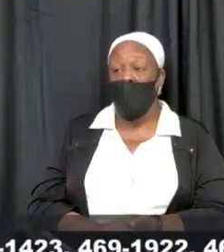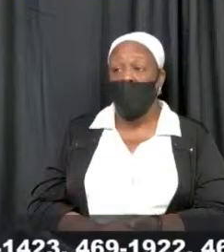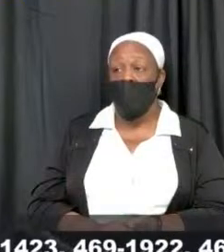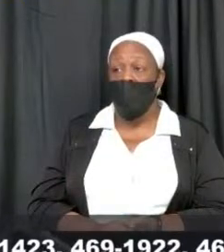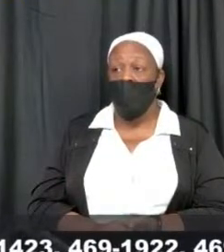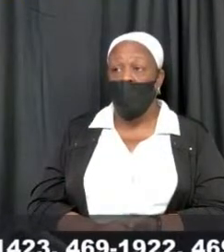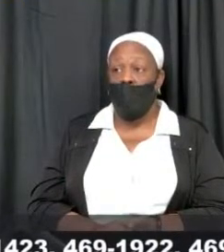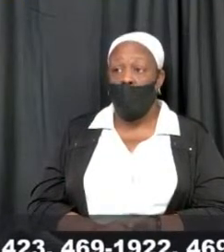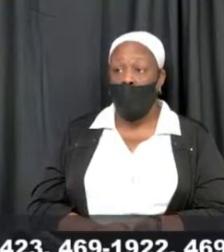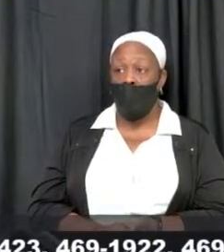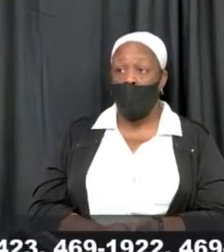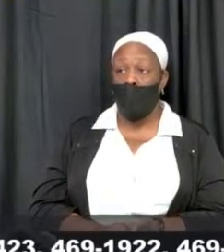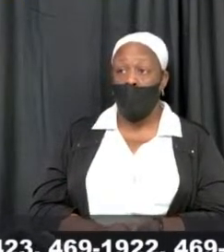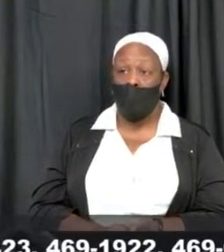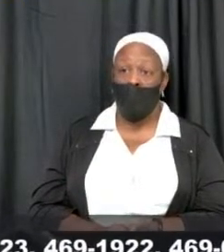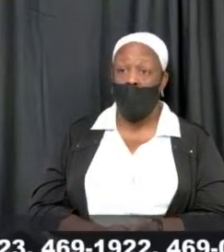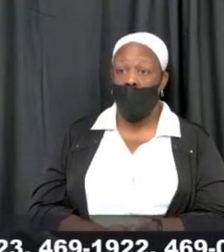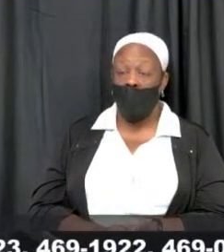IACCO.fr, and